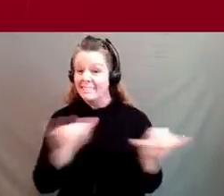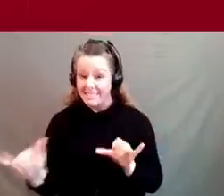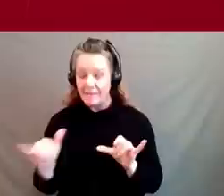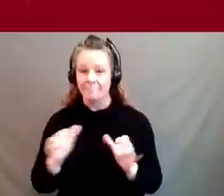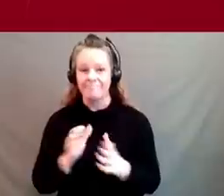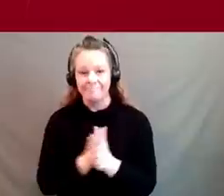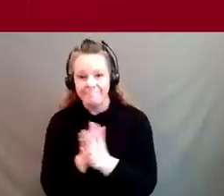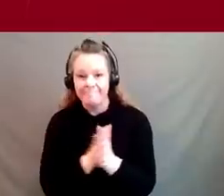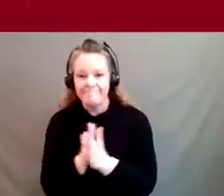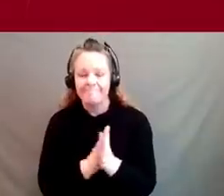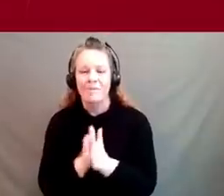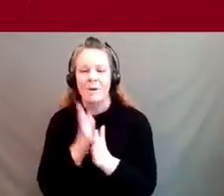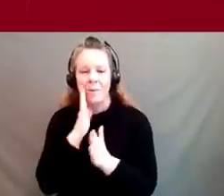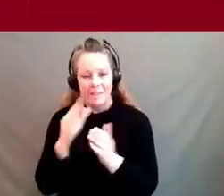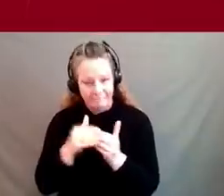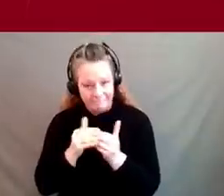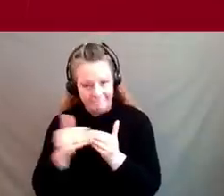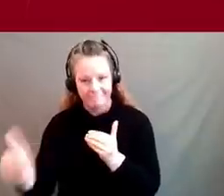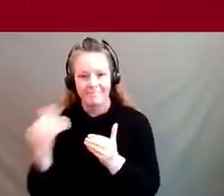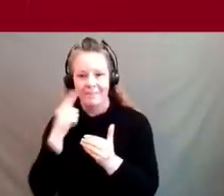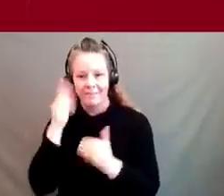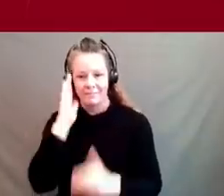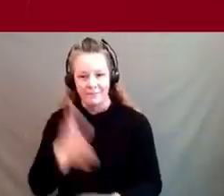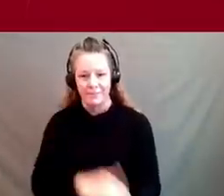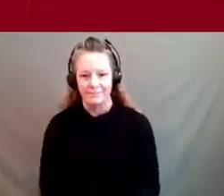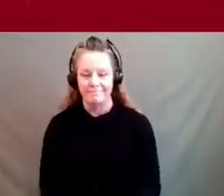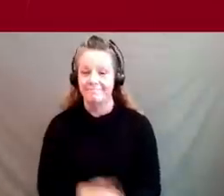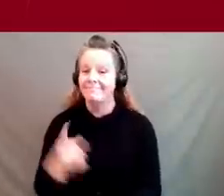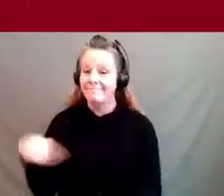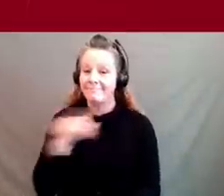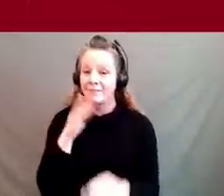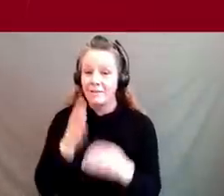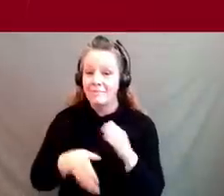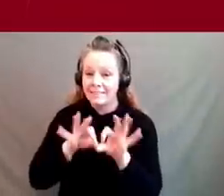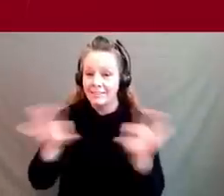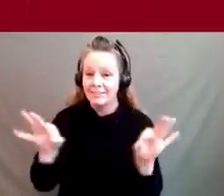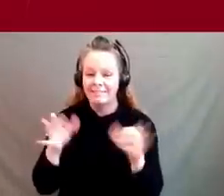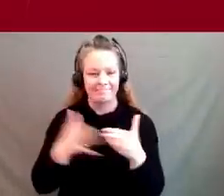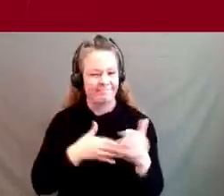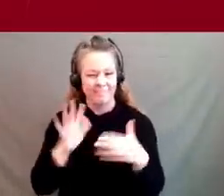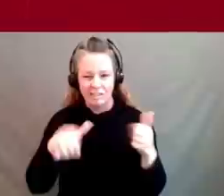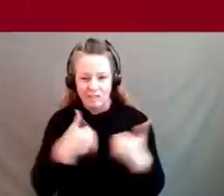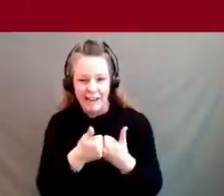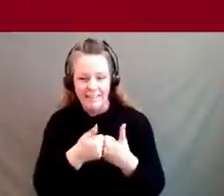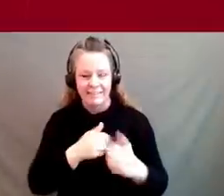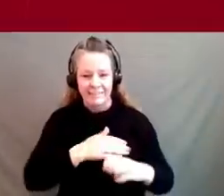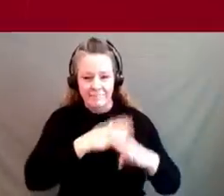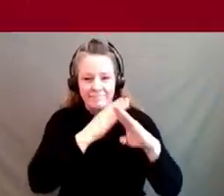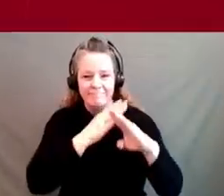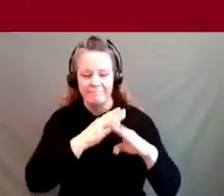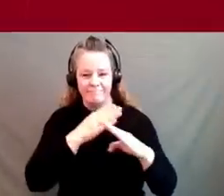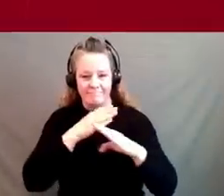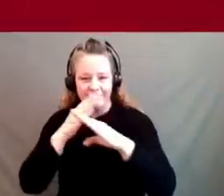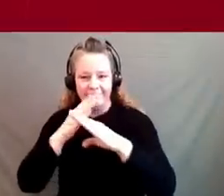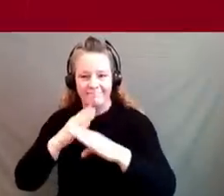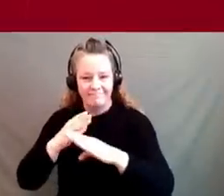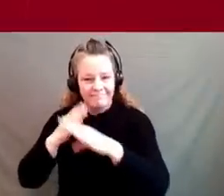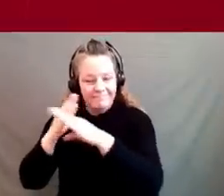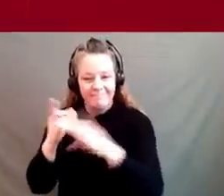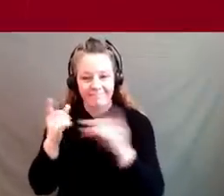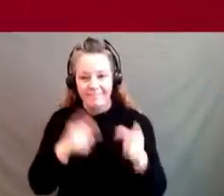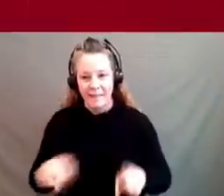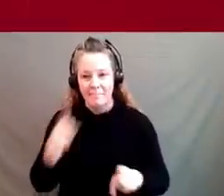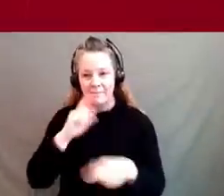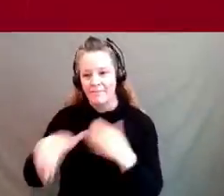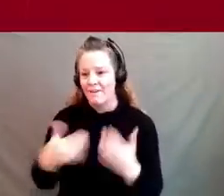you well into the future. You have completed degrees despite challenges that have presented themselves in every aspect of